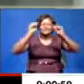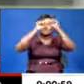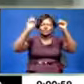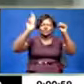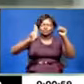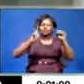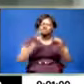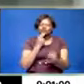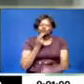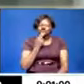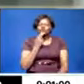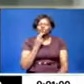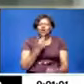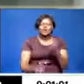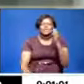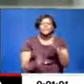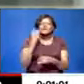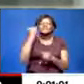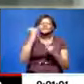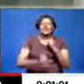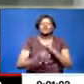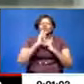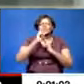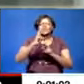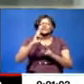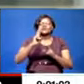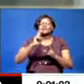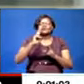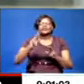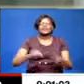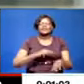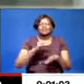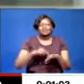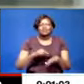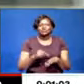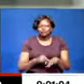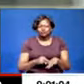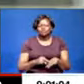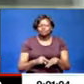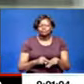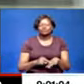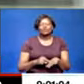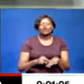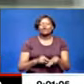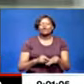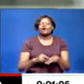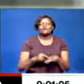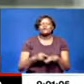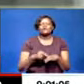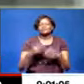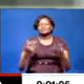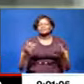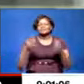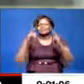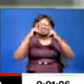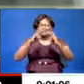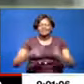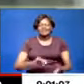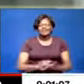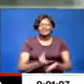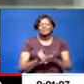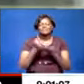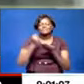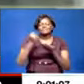Tuesday unveiled the final report of the nationwide airborne geophysical survey that helps identify where